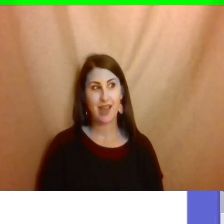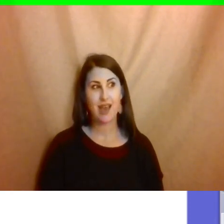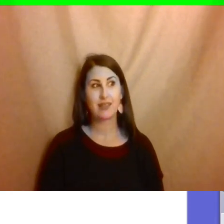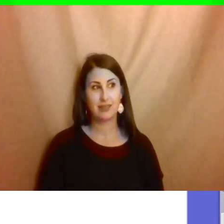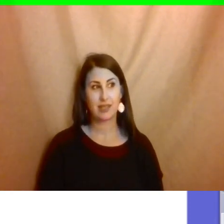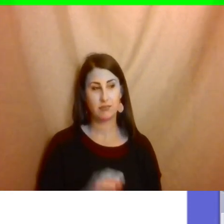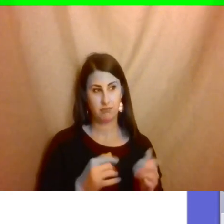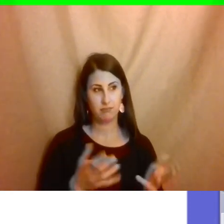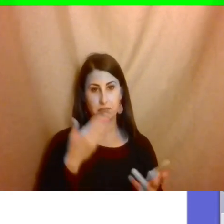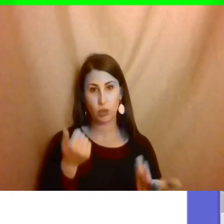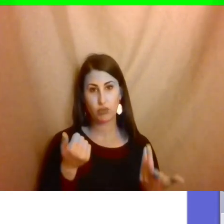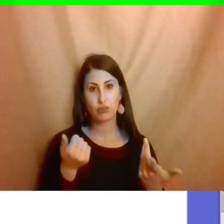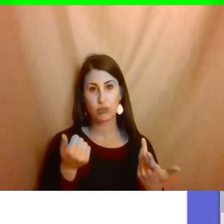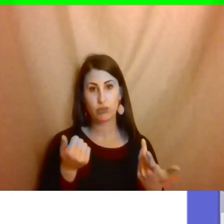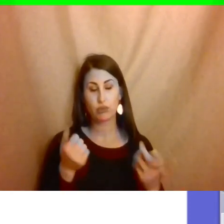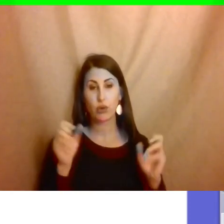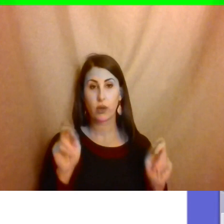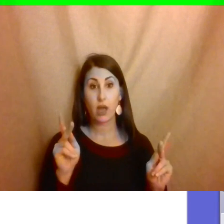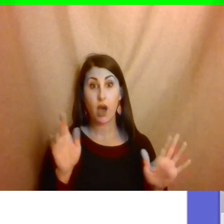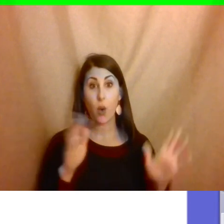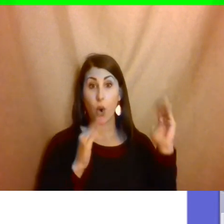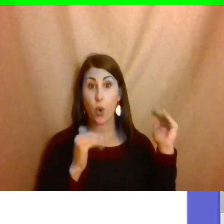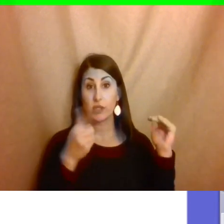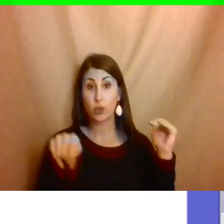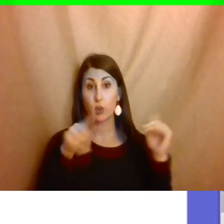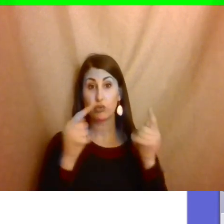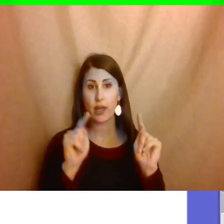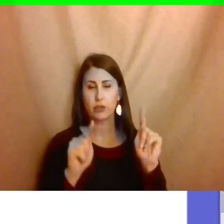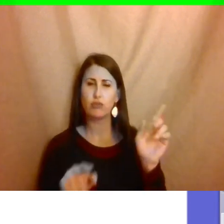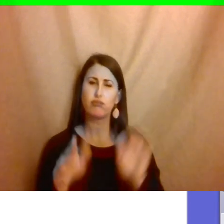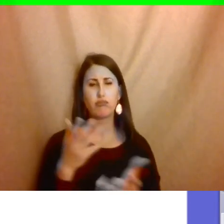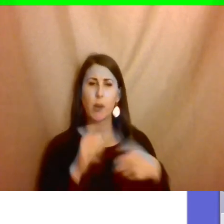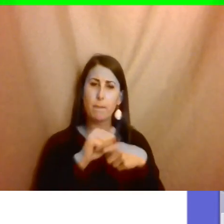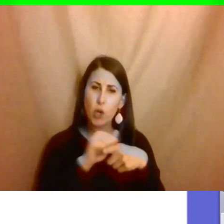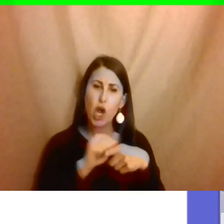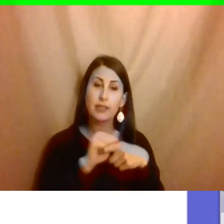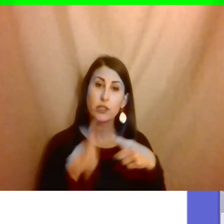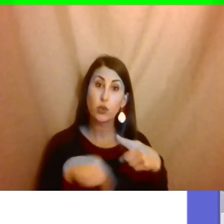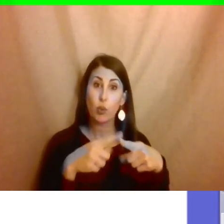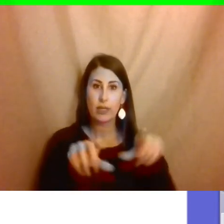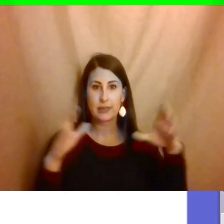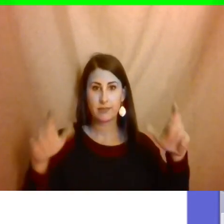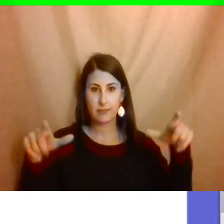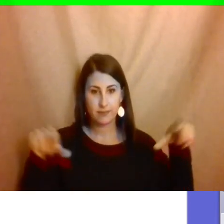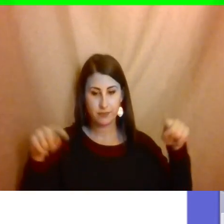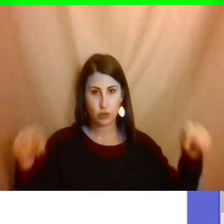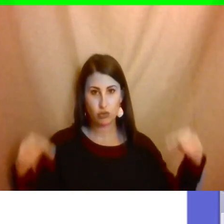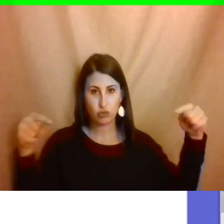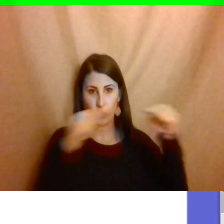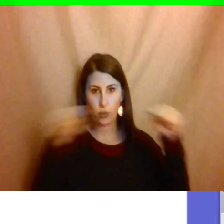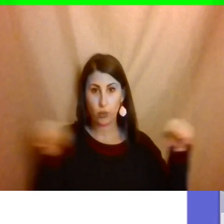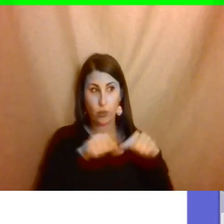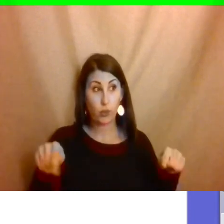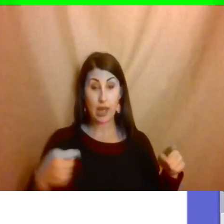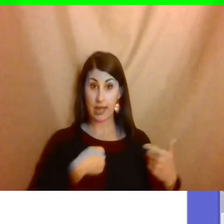Right. And hopefully you tried experimenting with it being on its side. I did this one diagonally, but what if I wanted to do